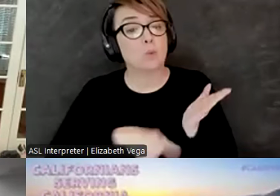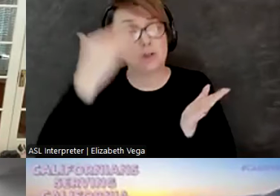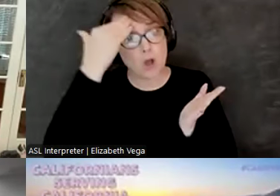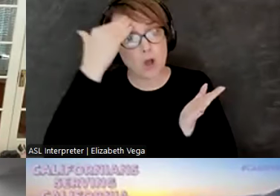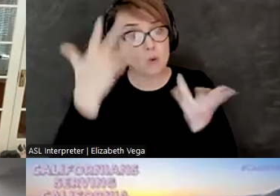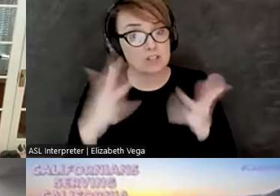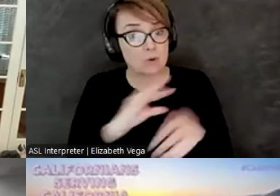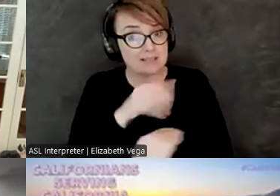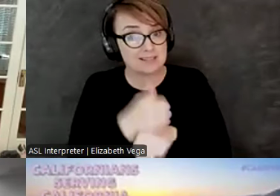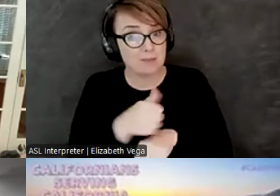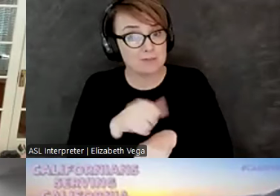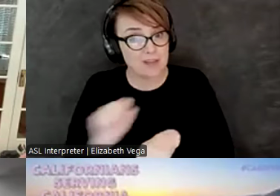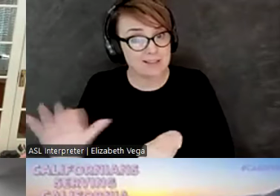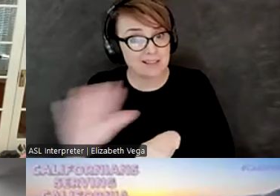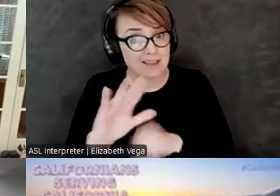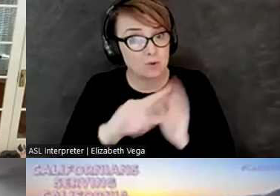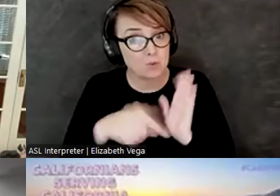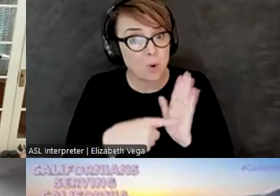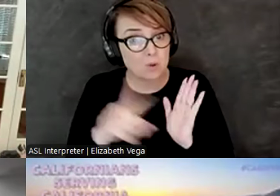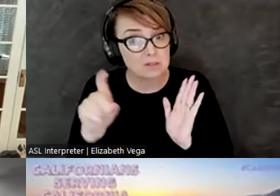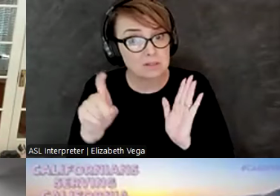roles?